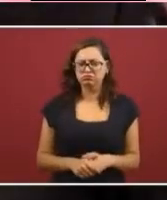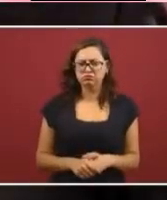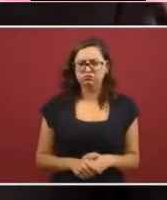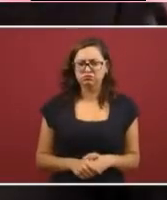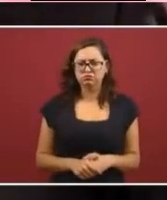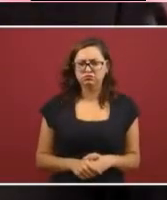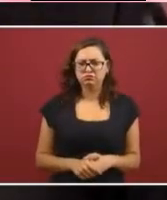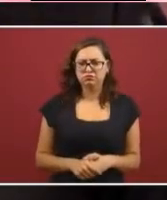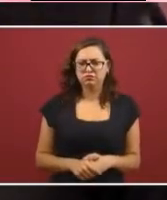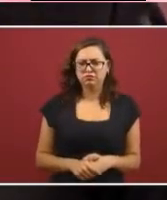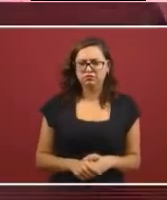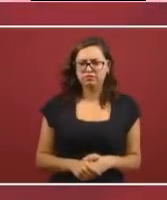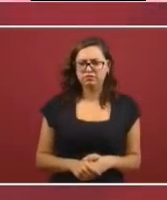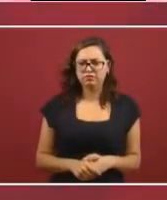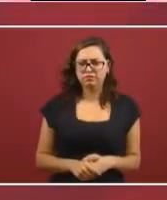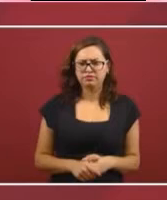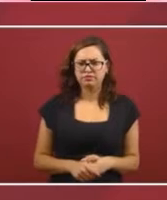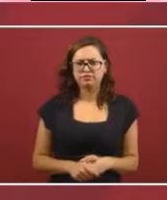And if today